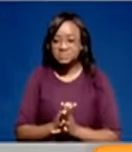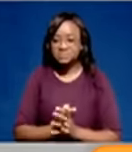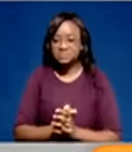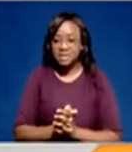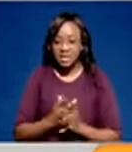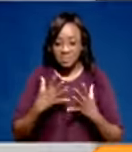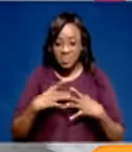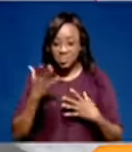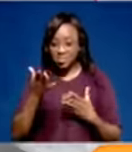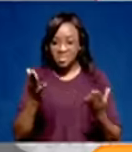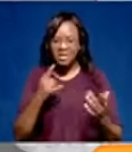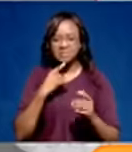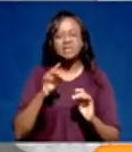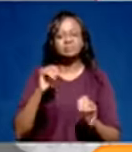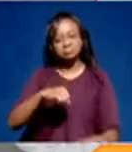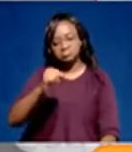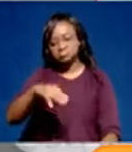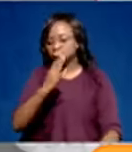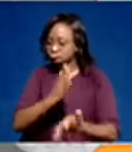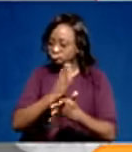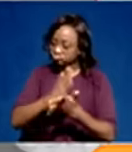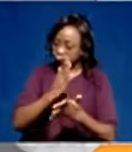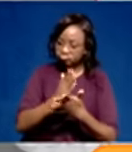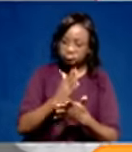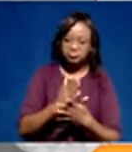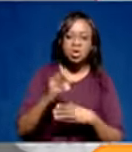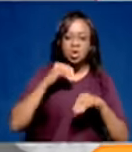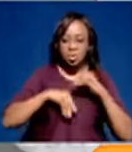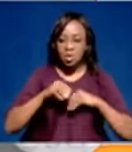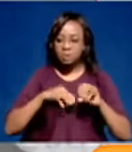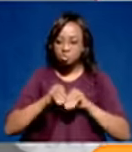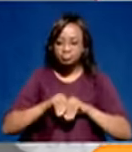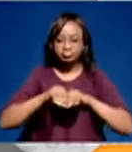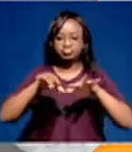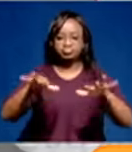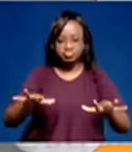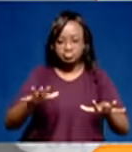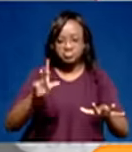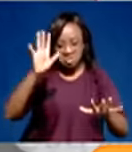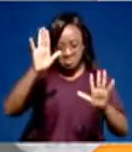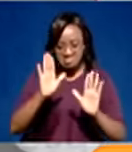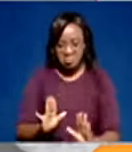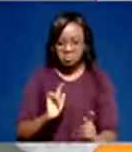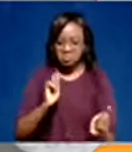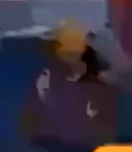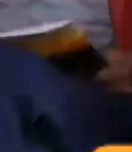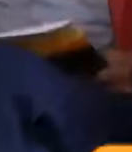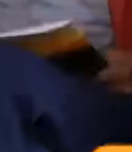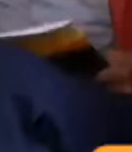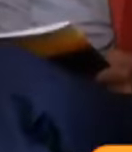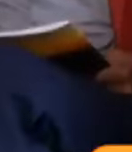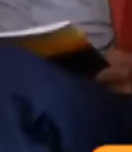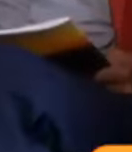participants acknowledging that corruption had permeated all the arms of government, threatening the much needed transformation of the country.